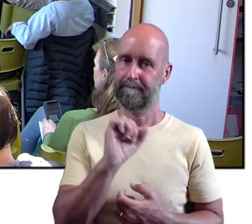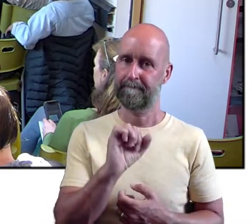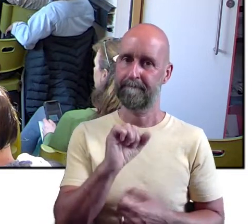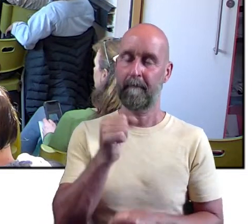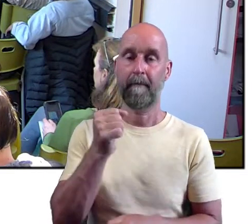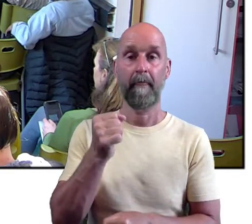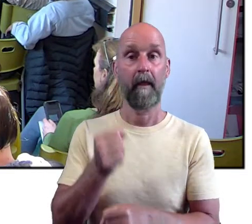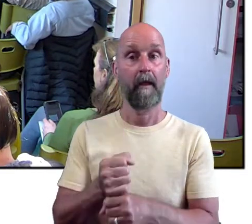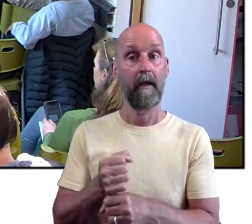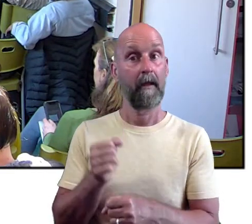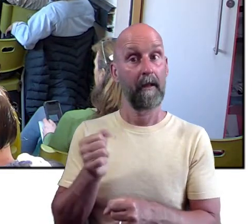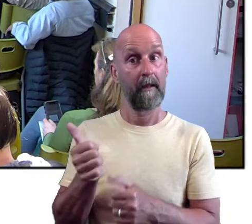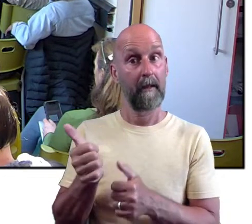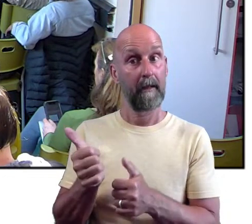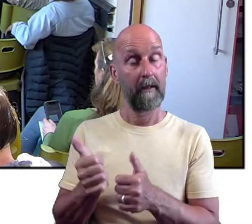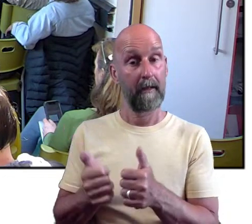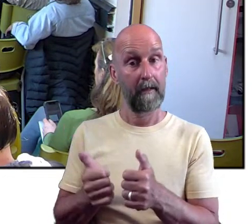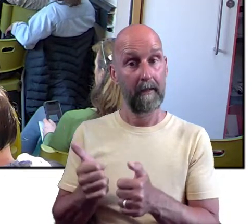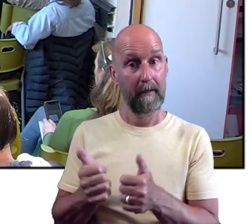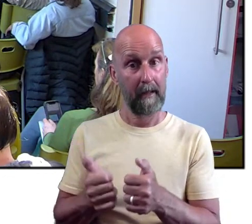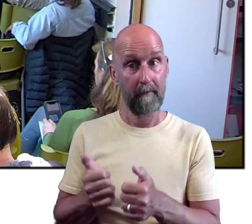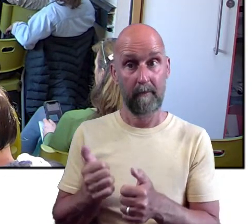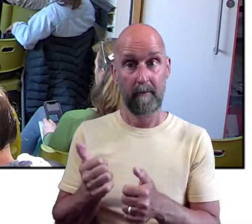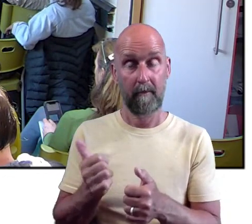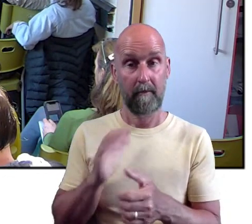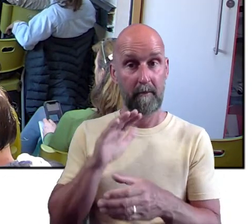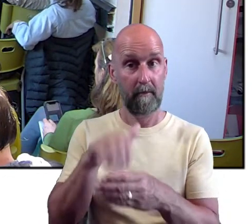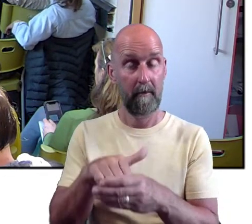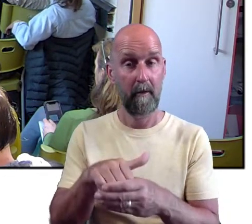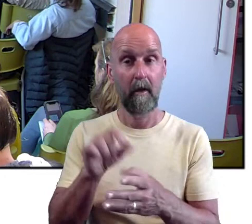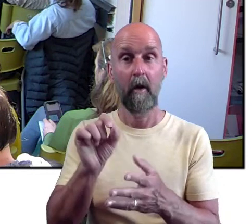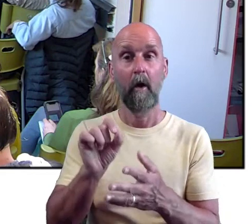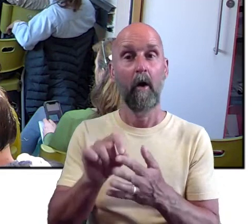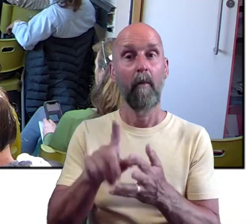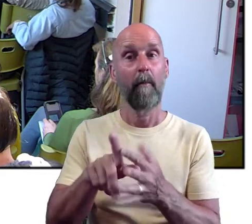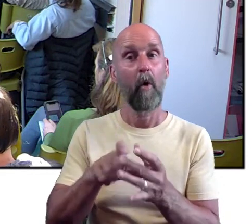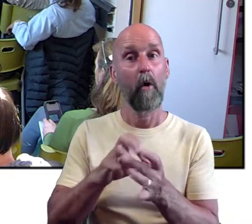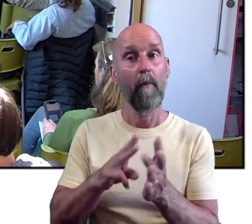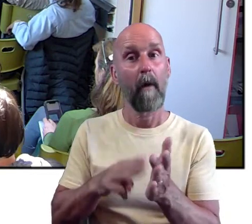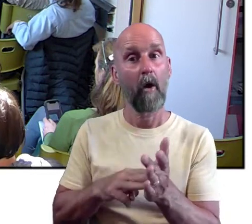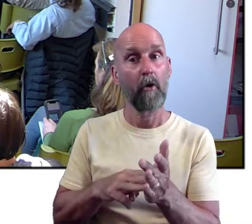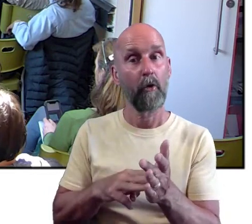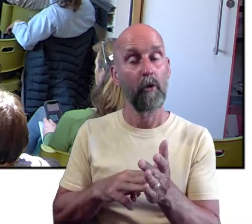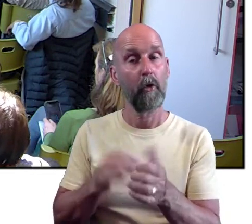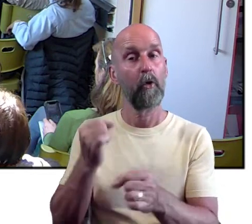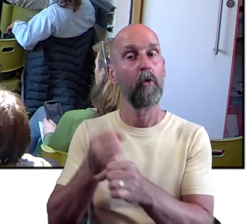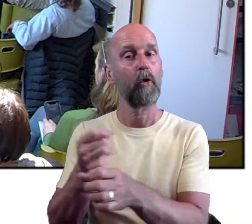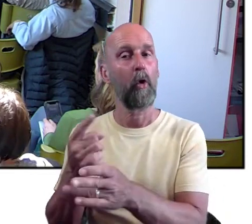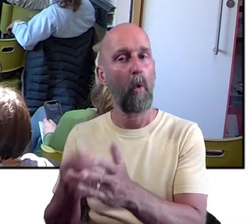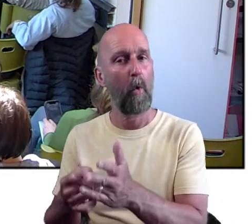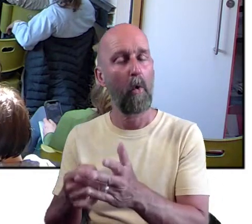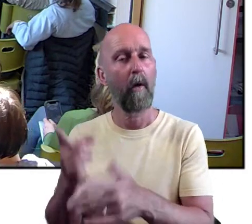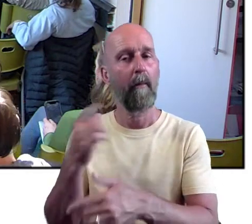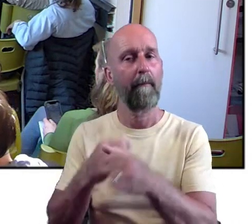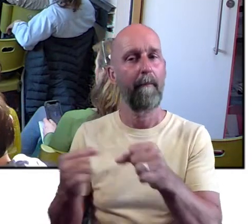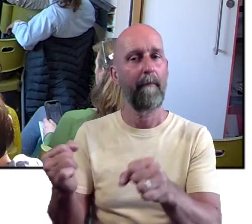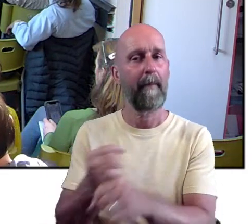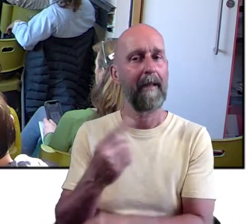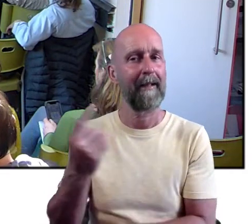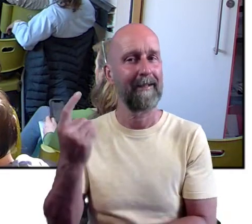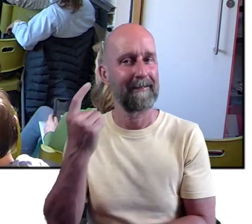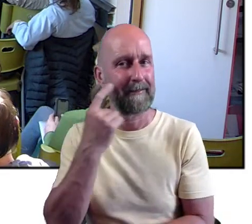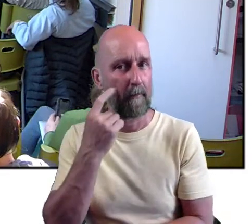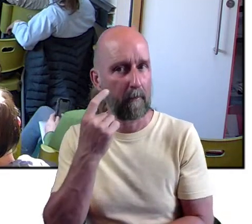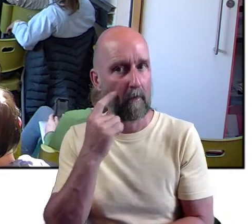away from immersion in the world, like Pokemon Go, and simplify it down, but still create an immersive